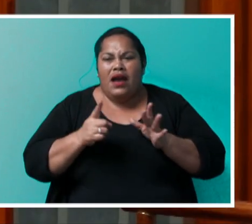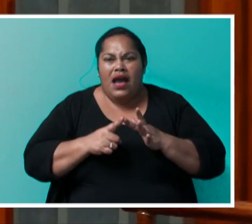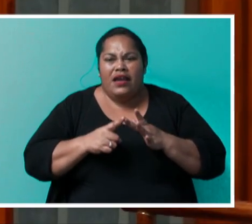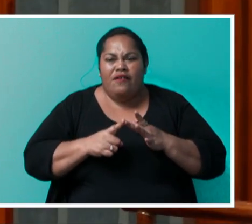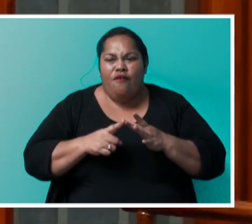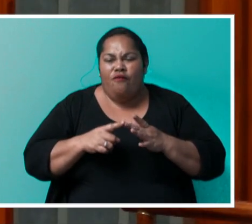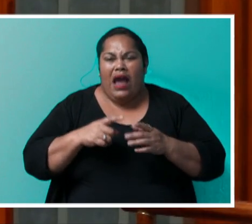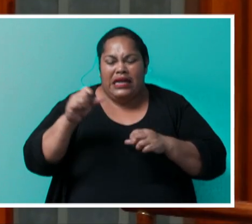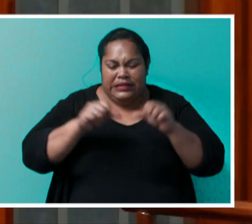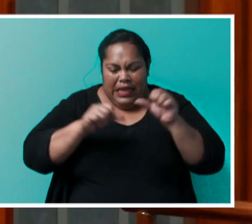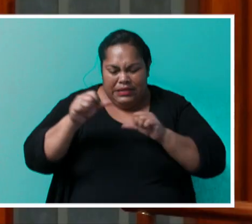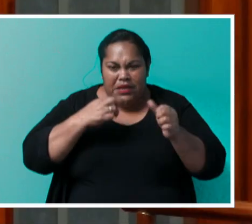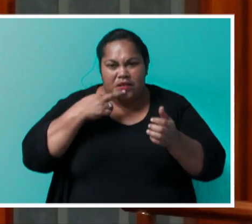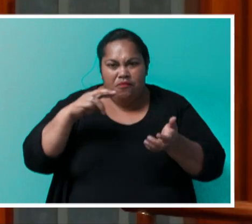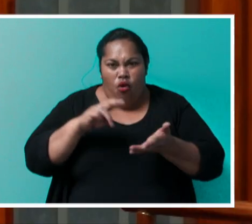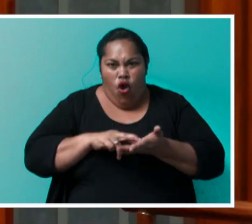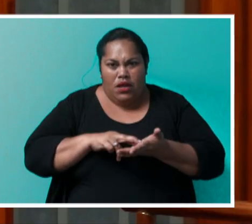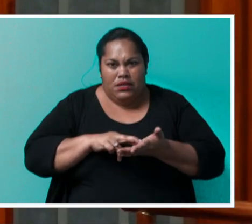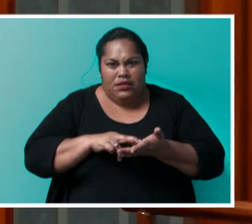report to aid their review.